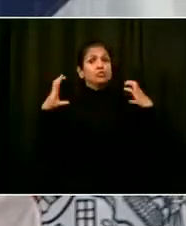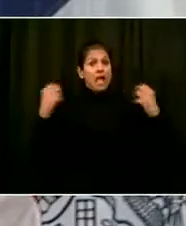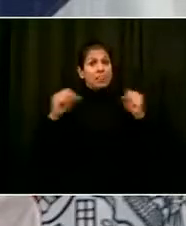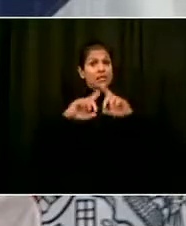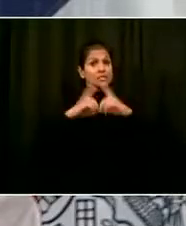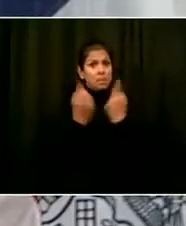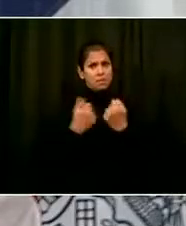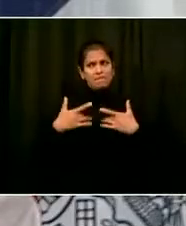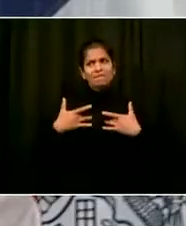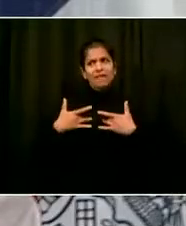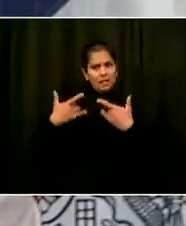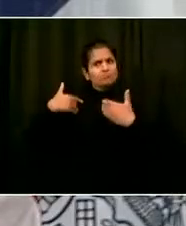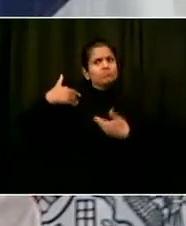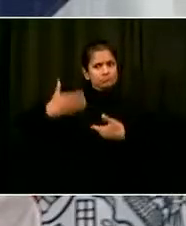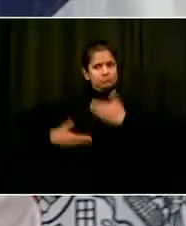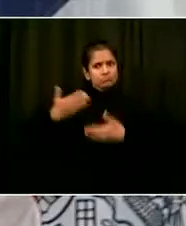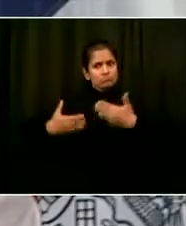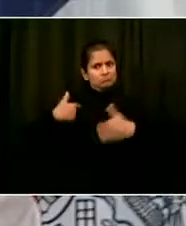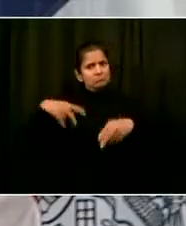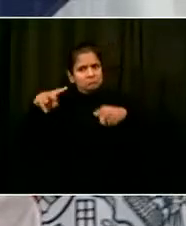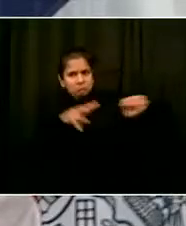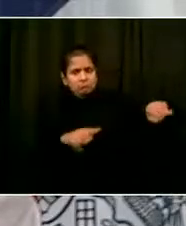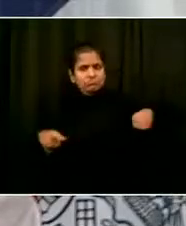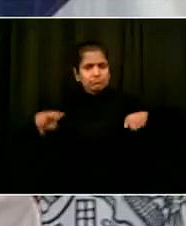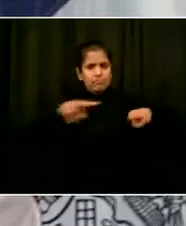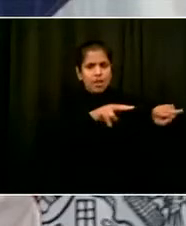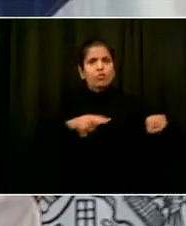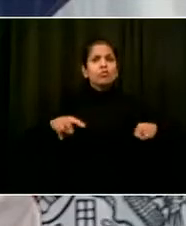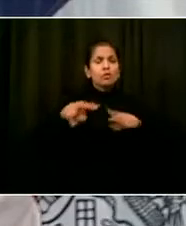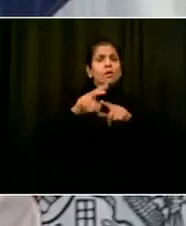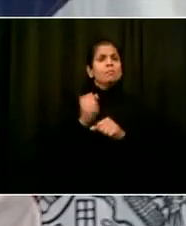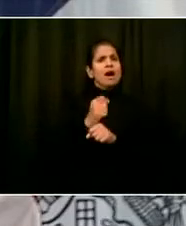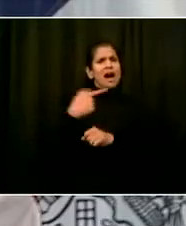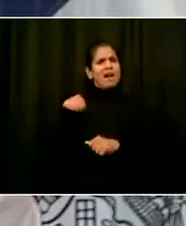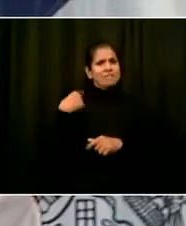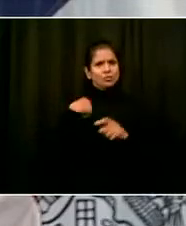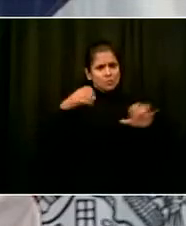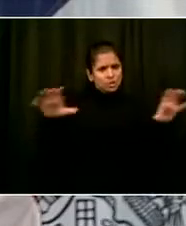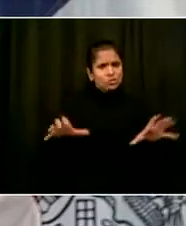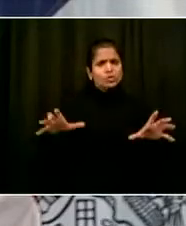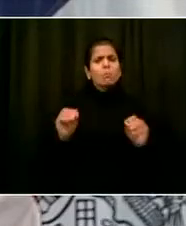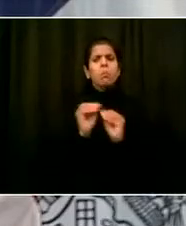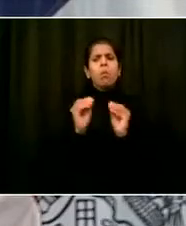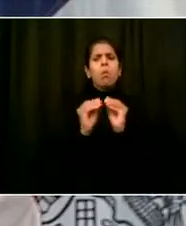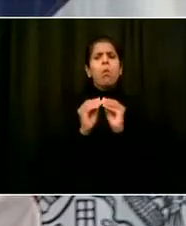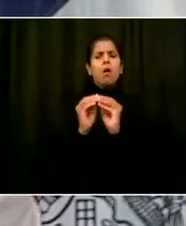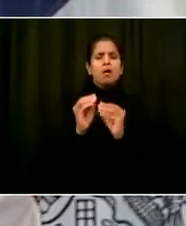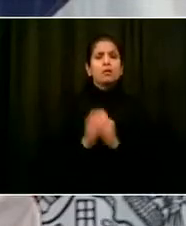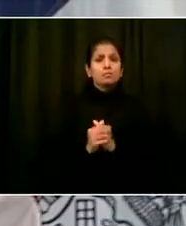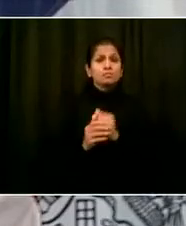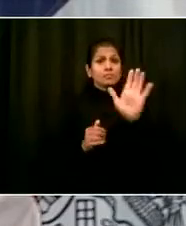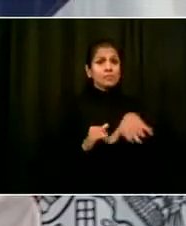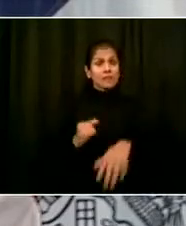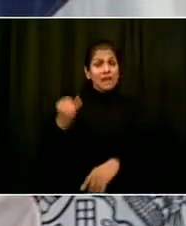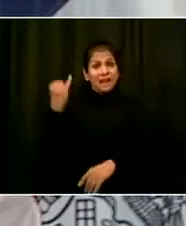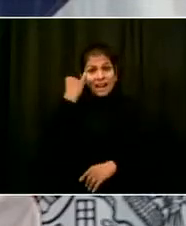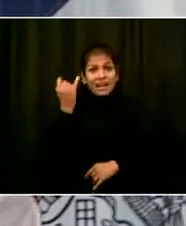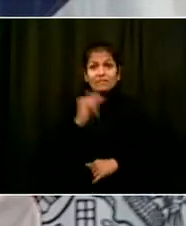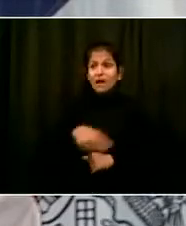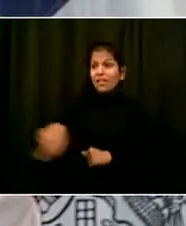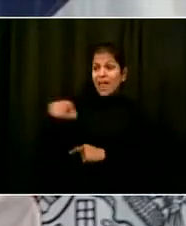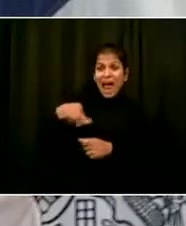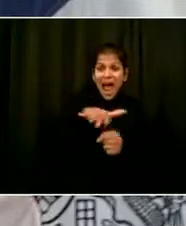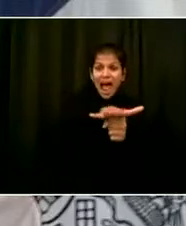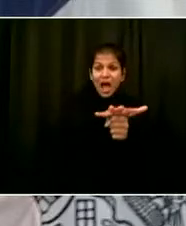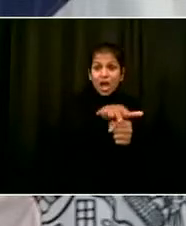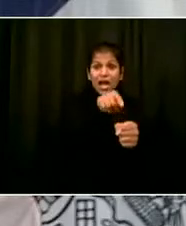closed or a school gets closed redouble our efforts to allow you know make sure an elected official is notified but I think most